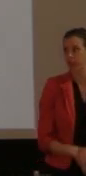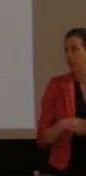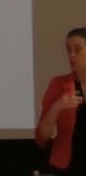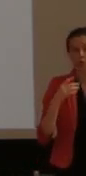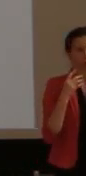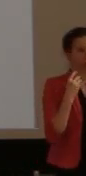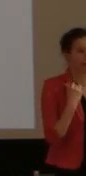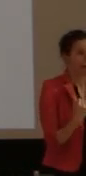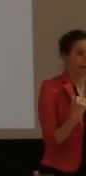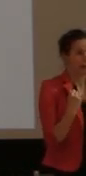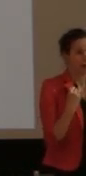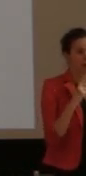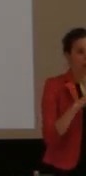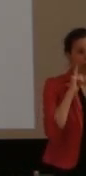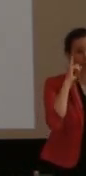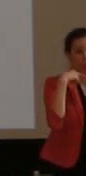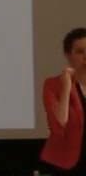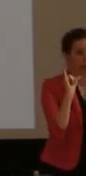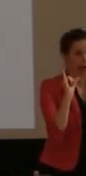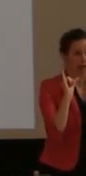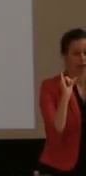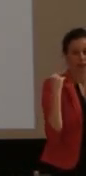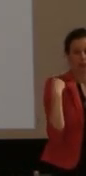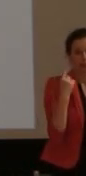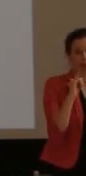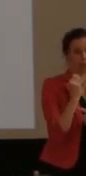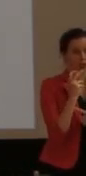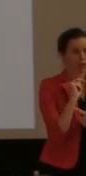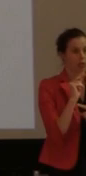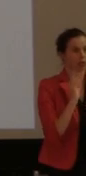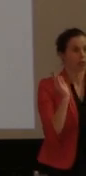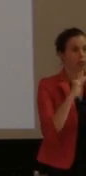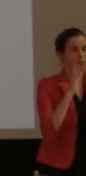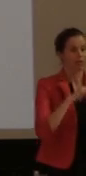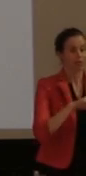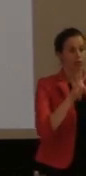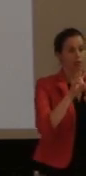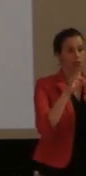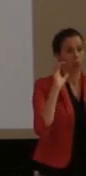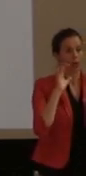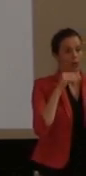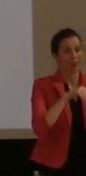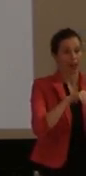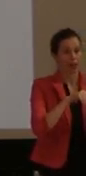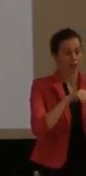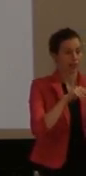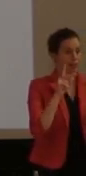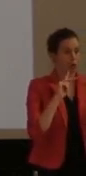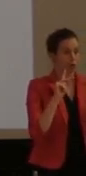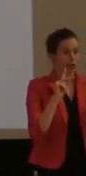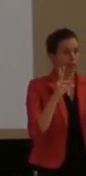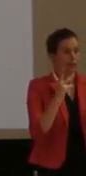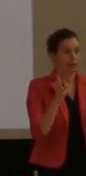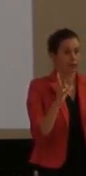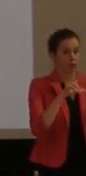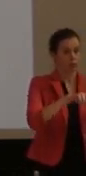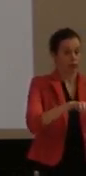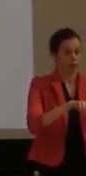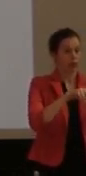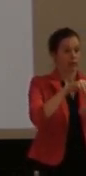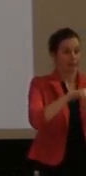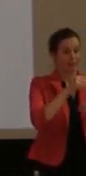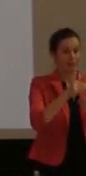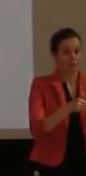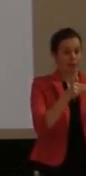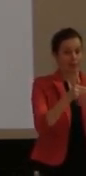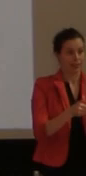program now? As of January, there are more than 200,000 participants who are registered and are in the process